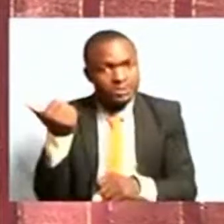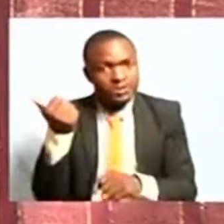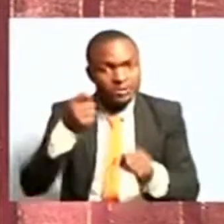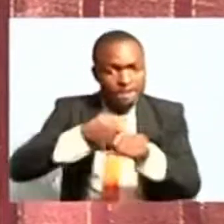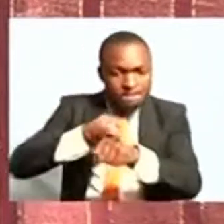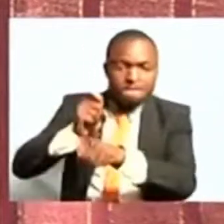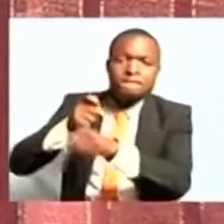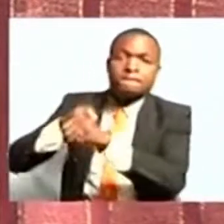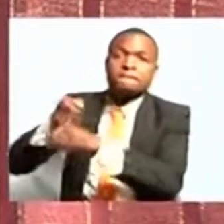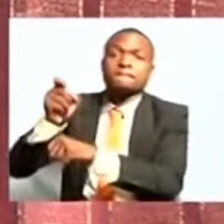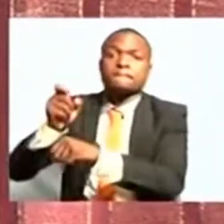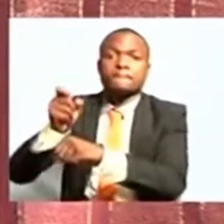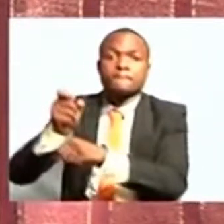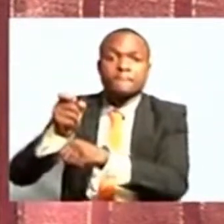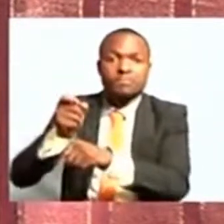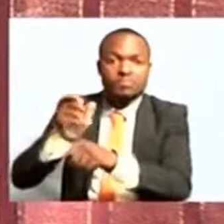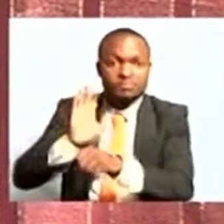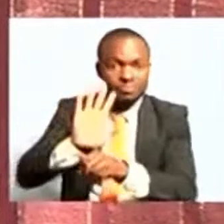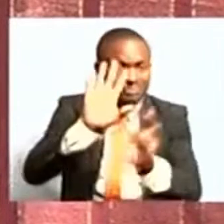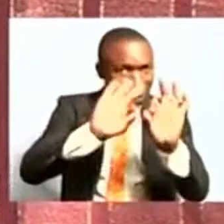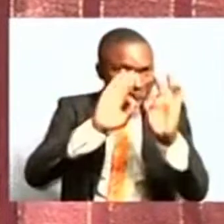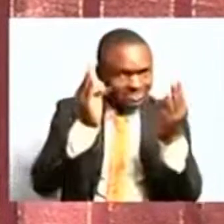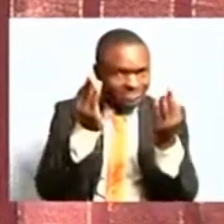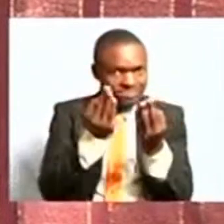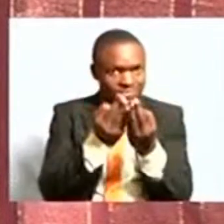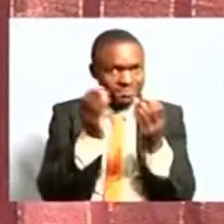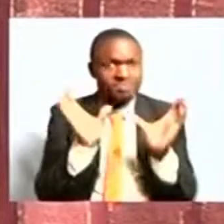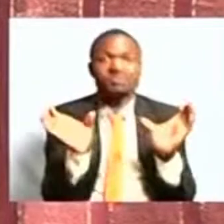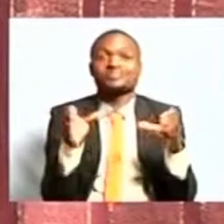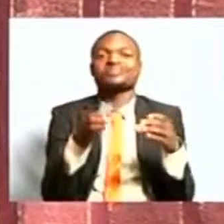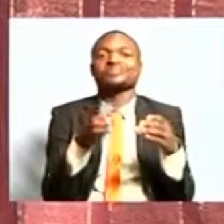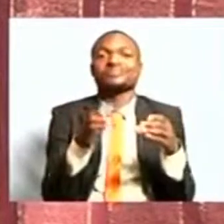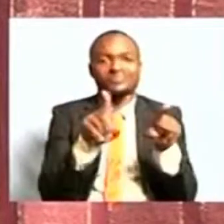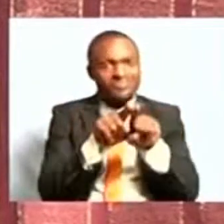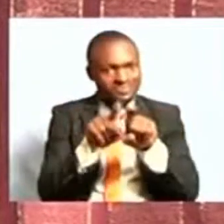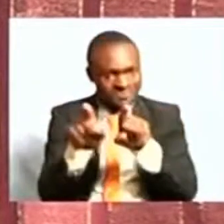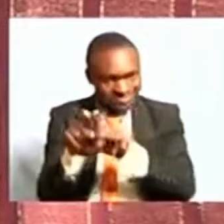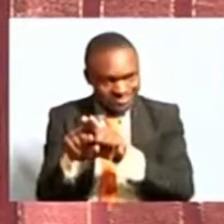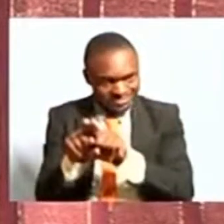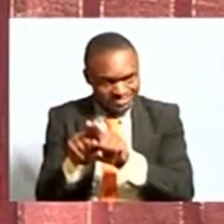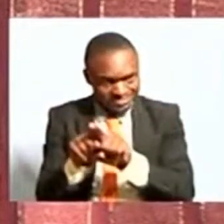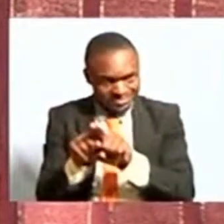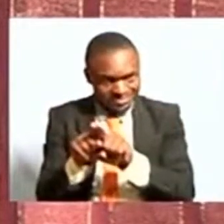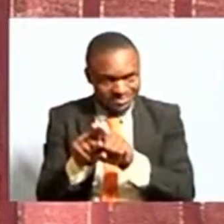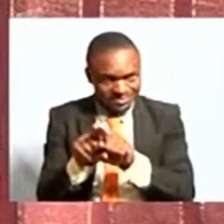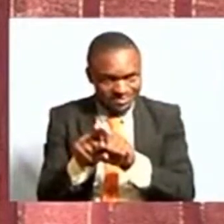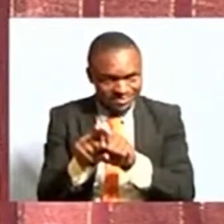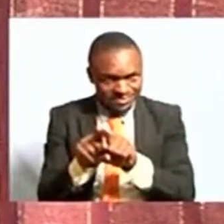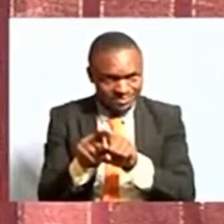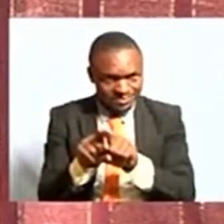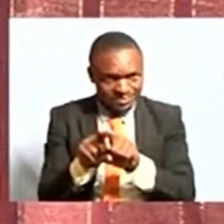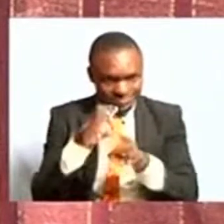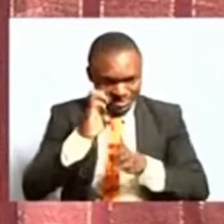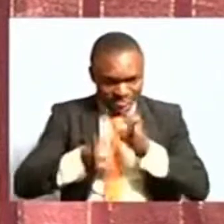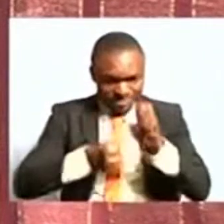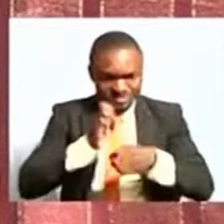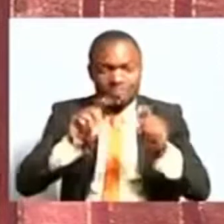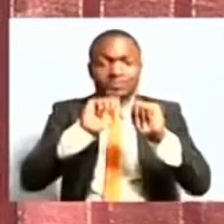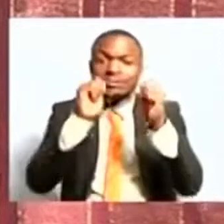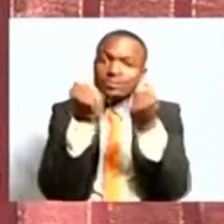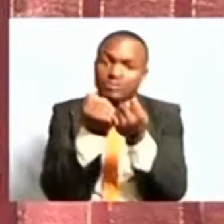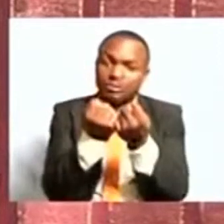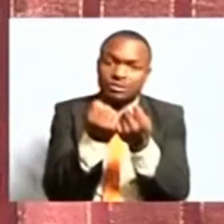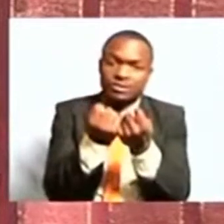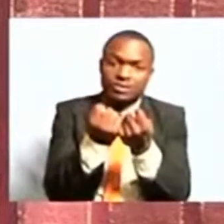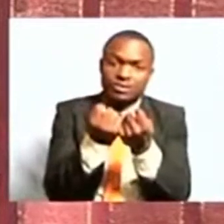injured, their families, communities, as well as the emergency teams. We have the